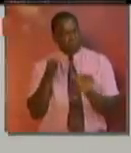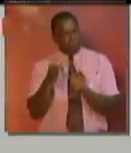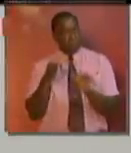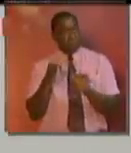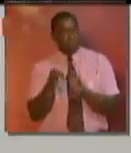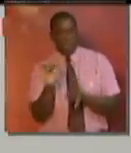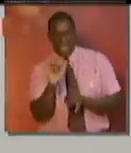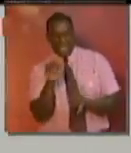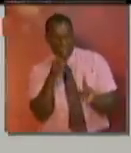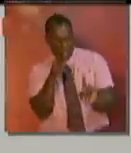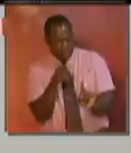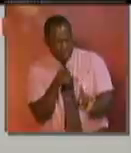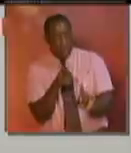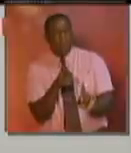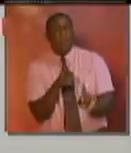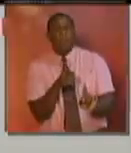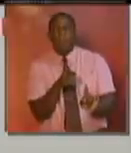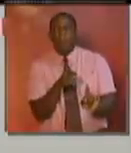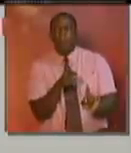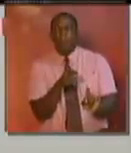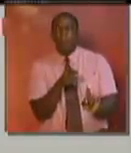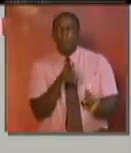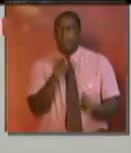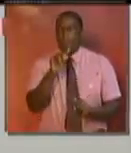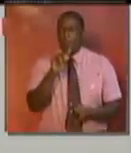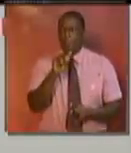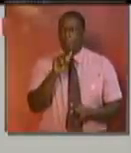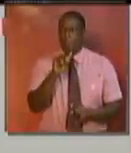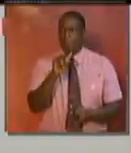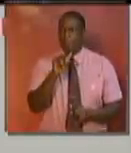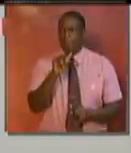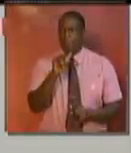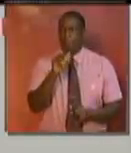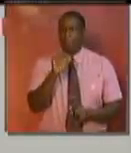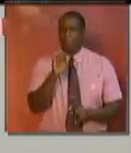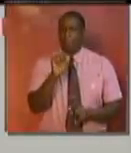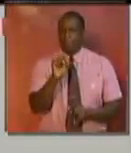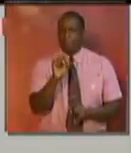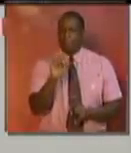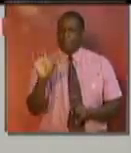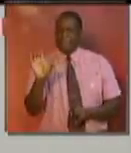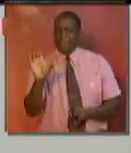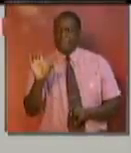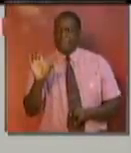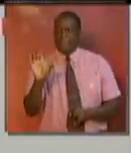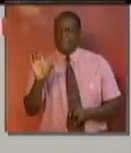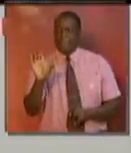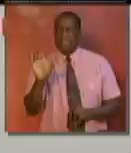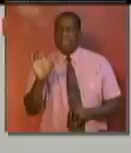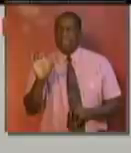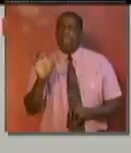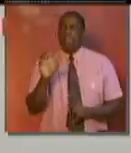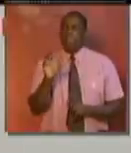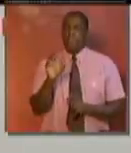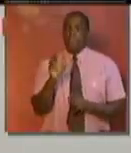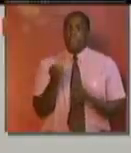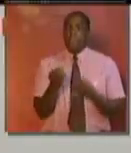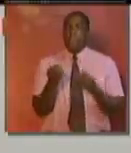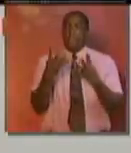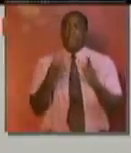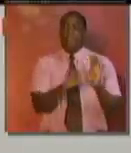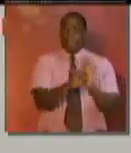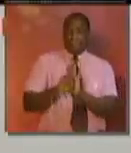that, the Miss C, that is that multi-inflammatory syndrome, multi-system inflammatory syndrome in